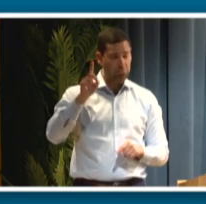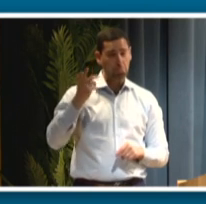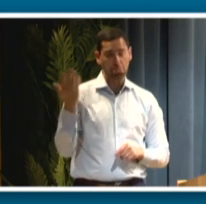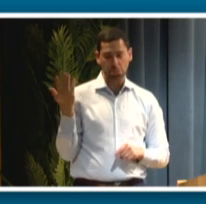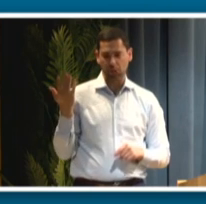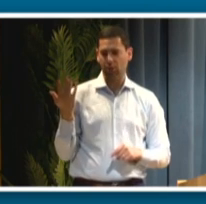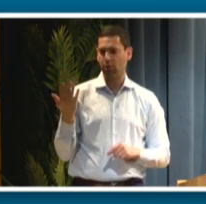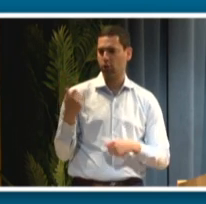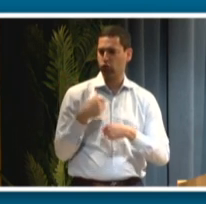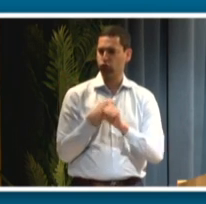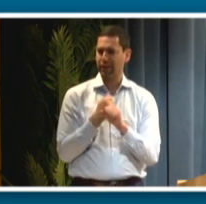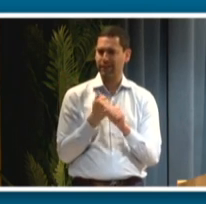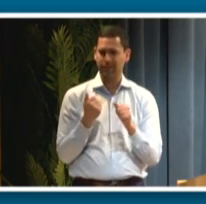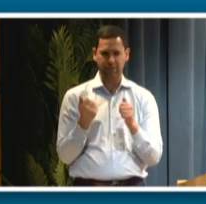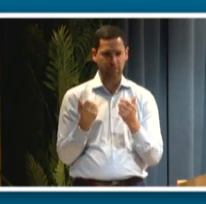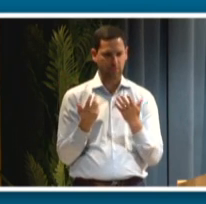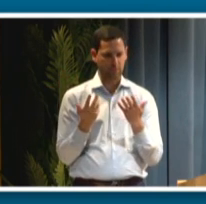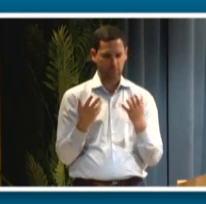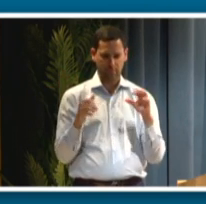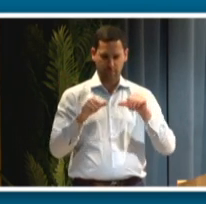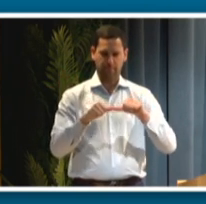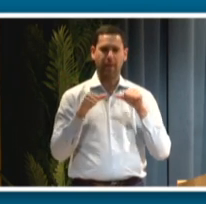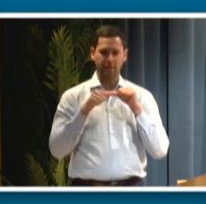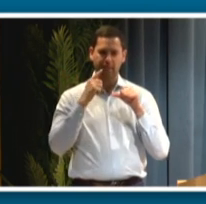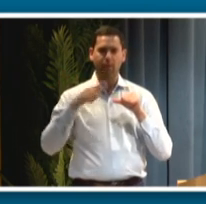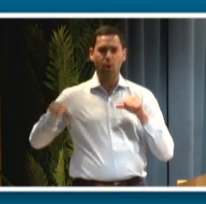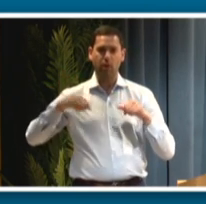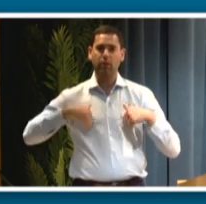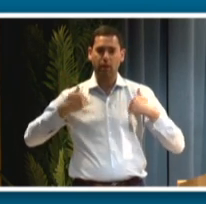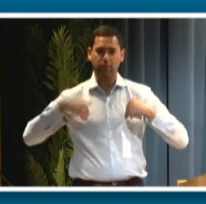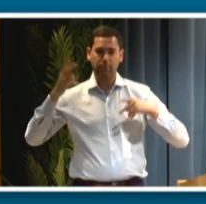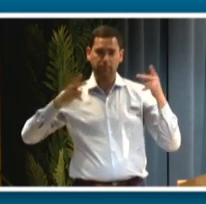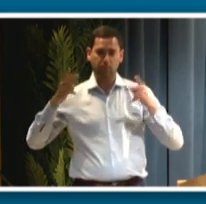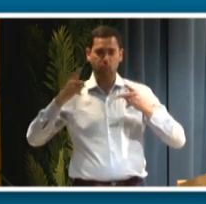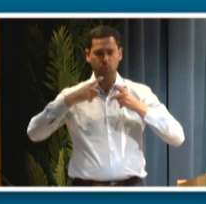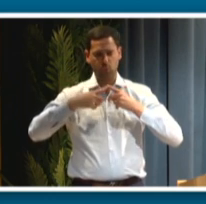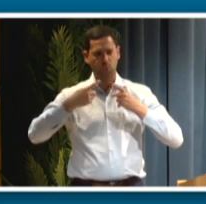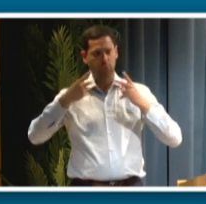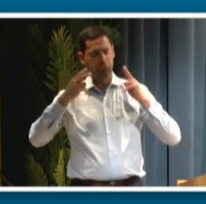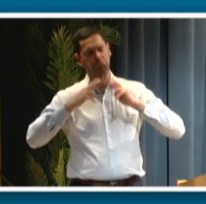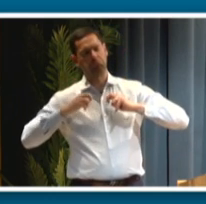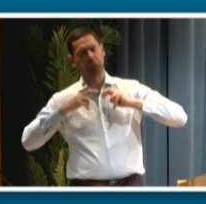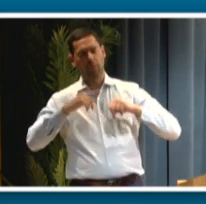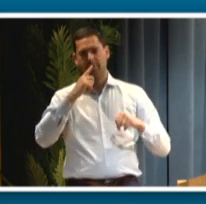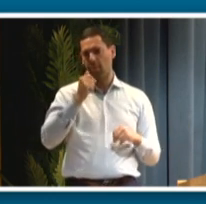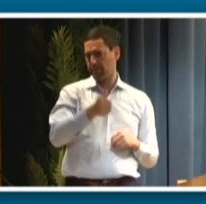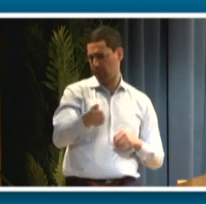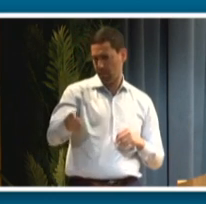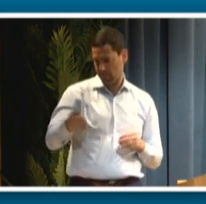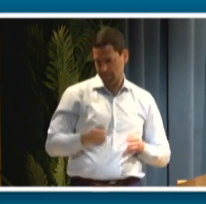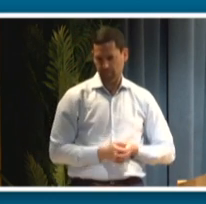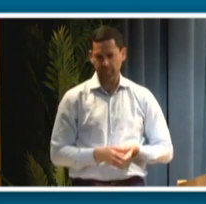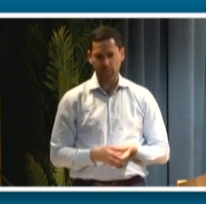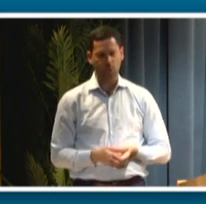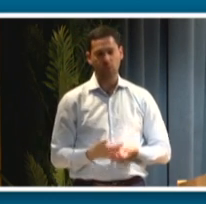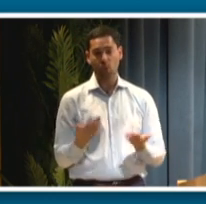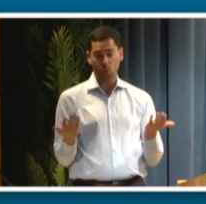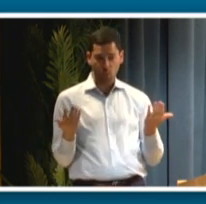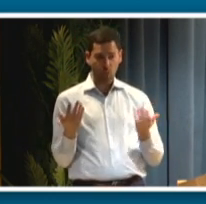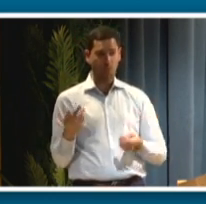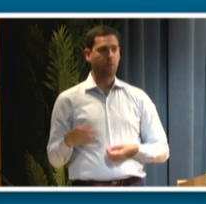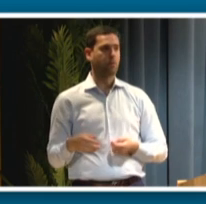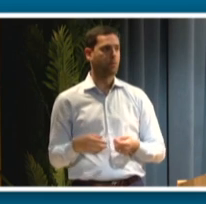you're visiting in different places to explore that for themselves. Mm-hmm. My question for you is, what do you